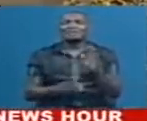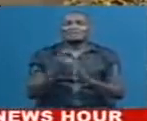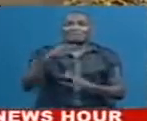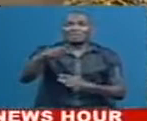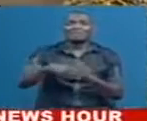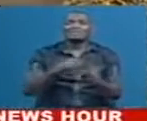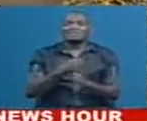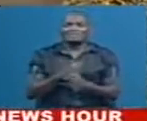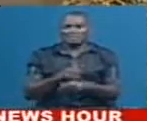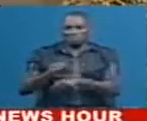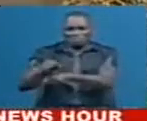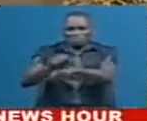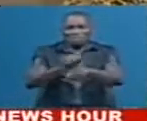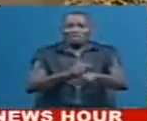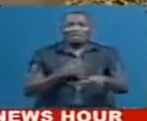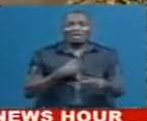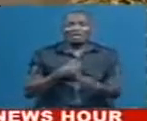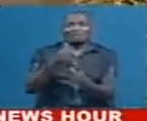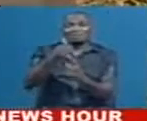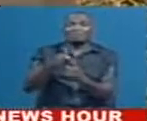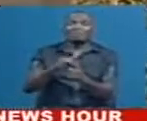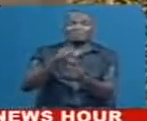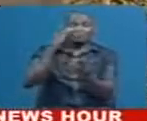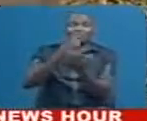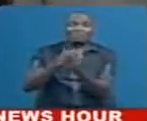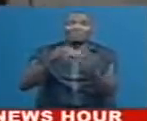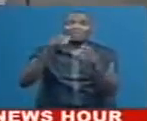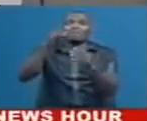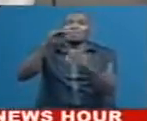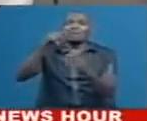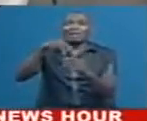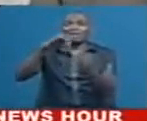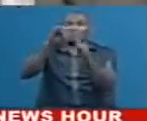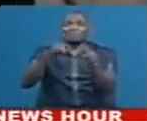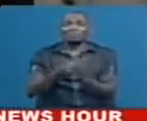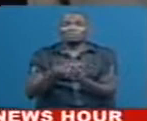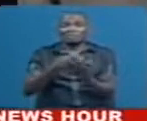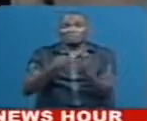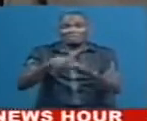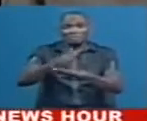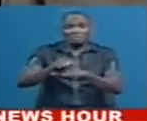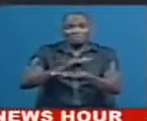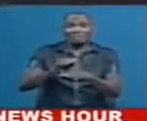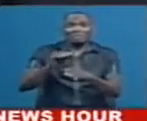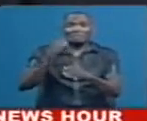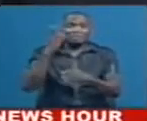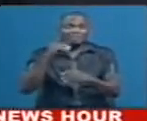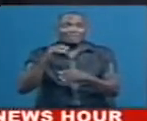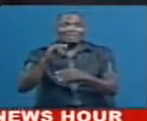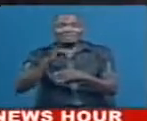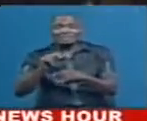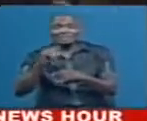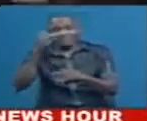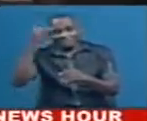next year we will have auto-photo maps for the entire country. The investors, IT specialists,